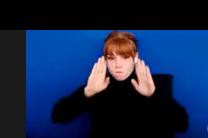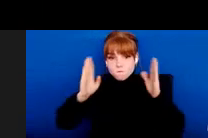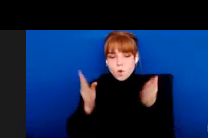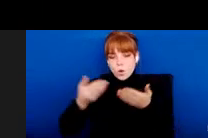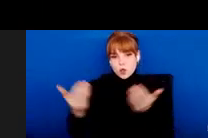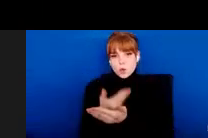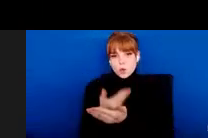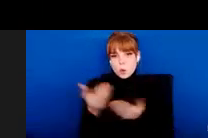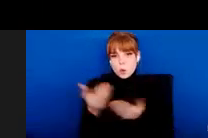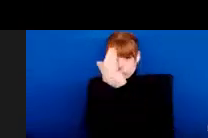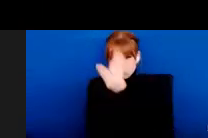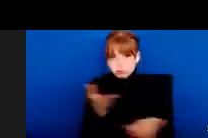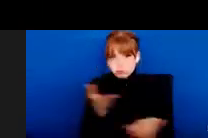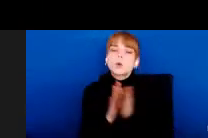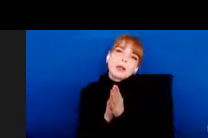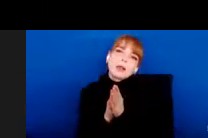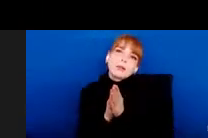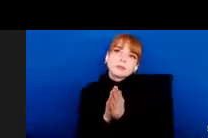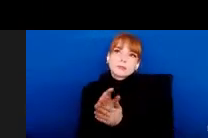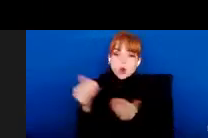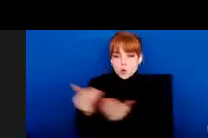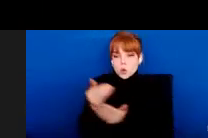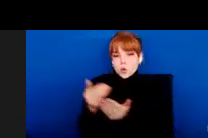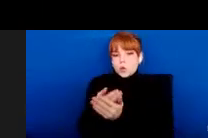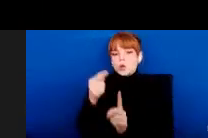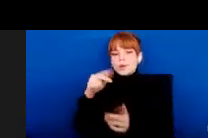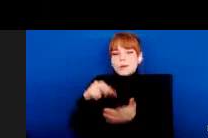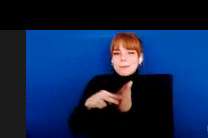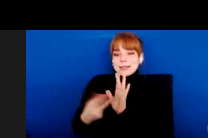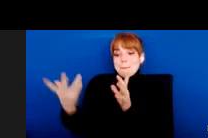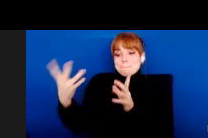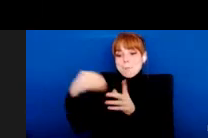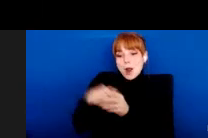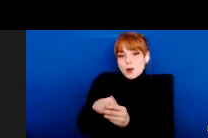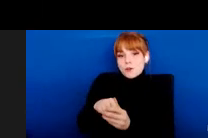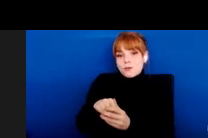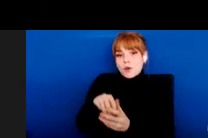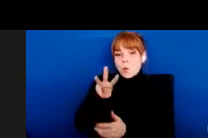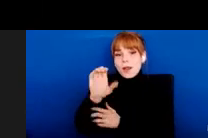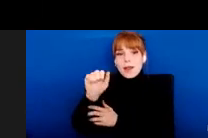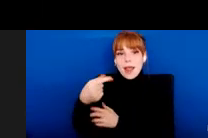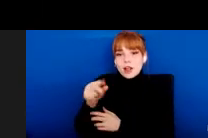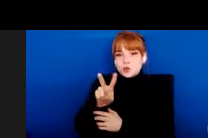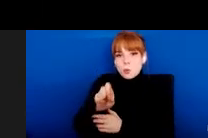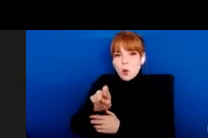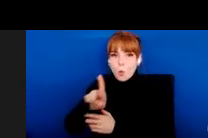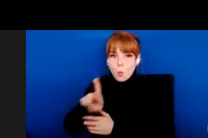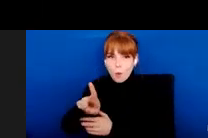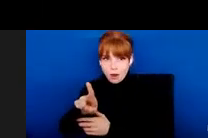Well, I say new, that are part of WCAG 2.1, which became an official recommendation in 2018.